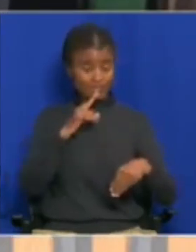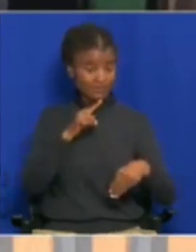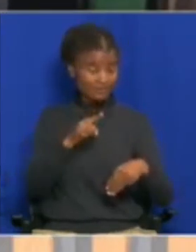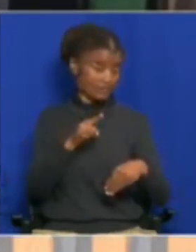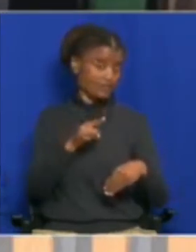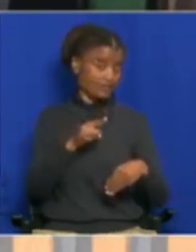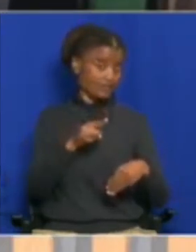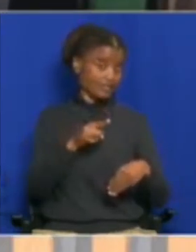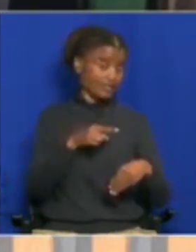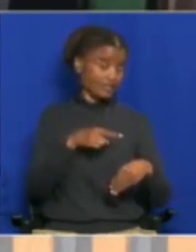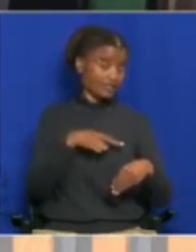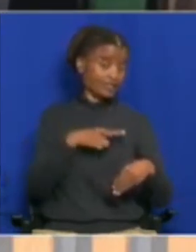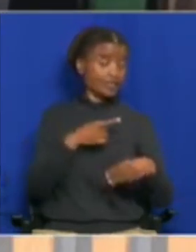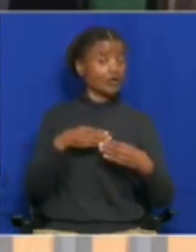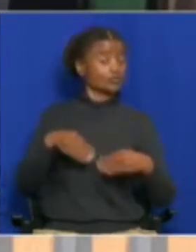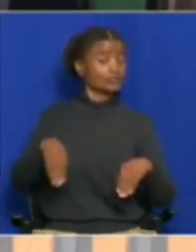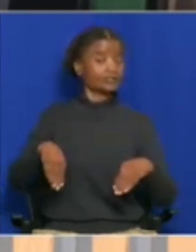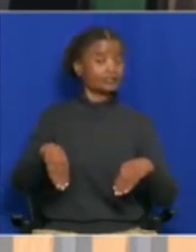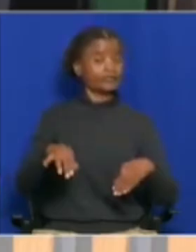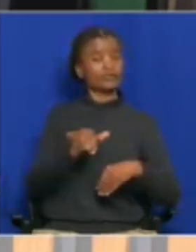objective test?